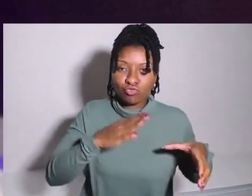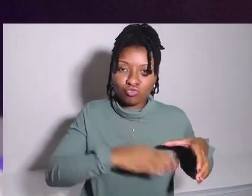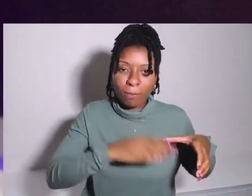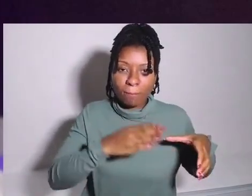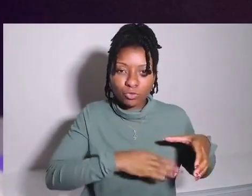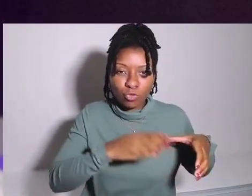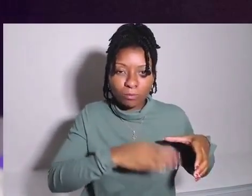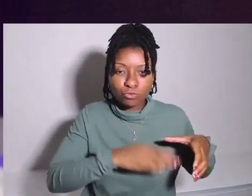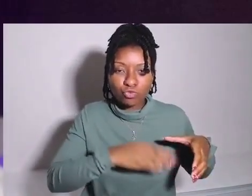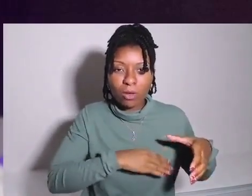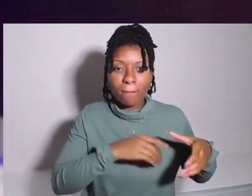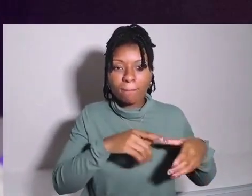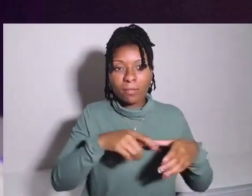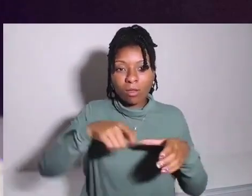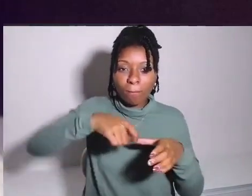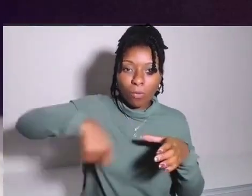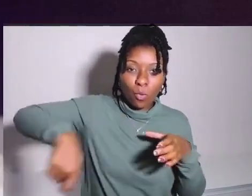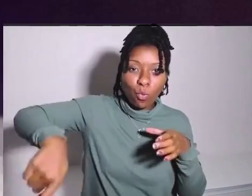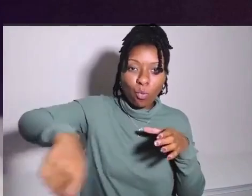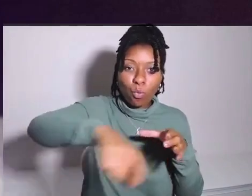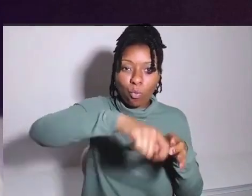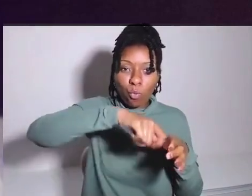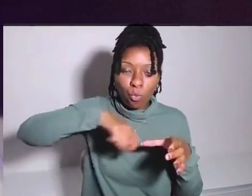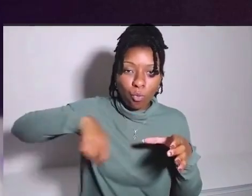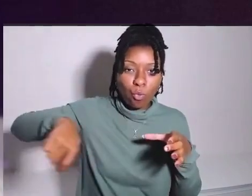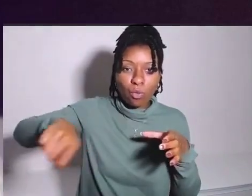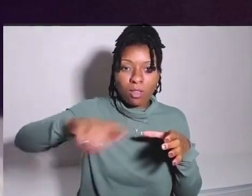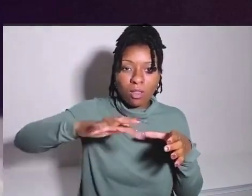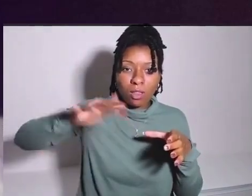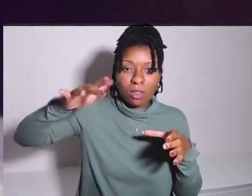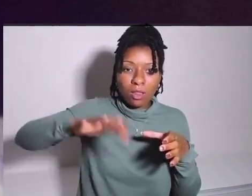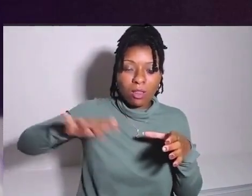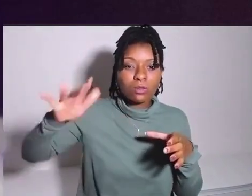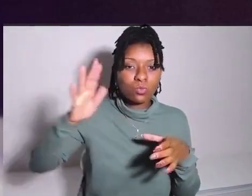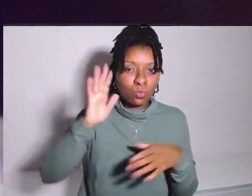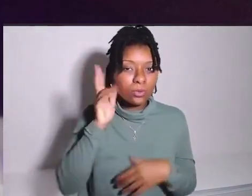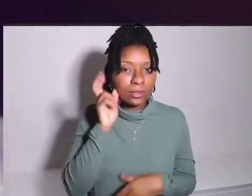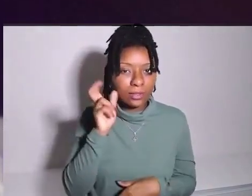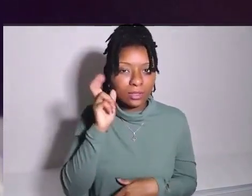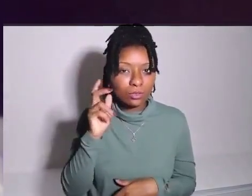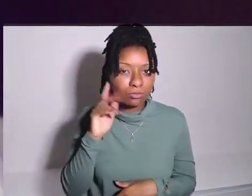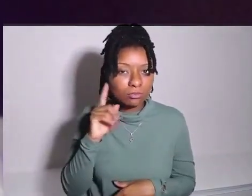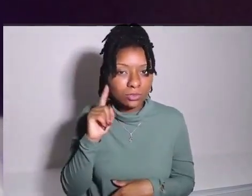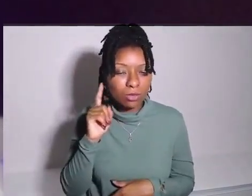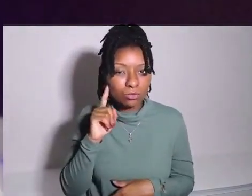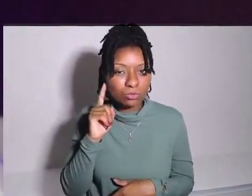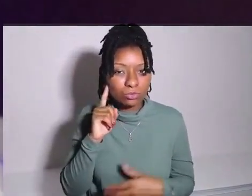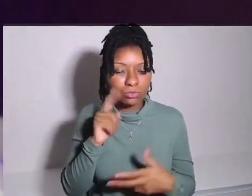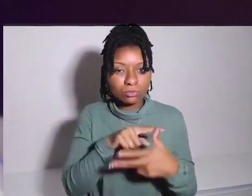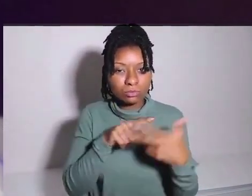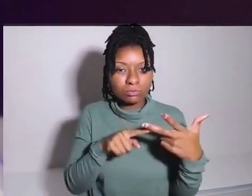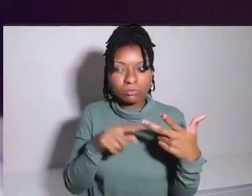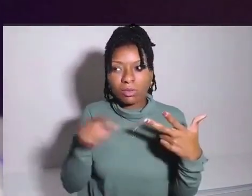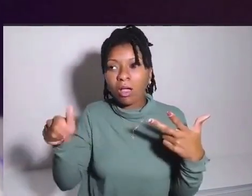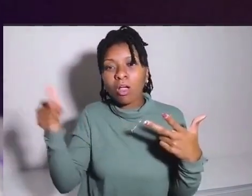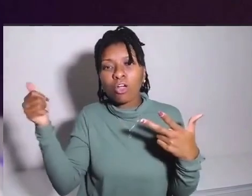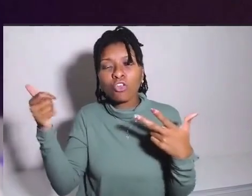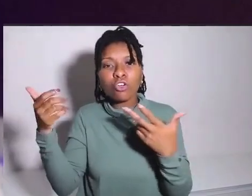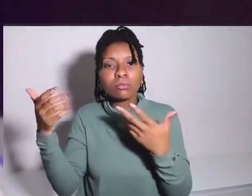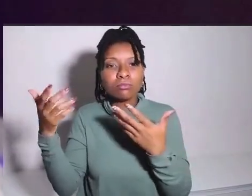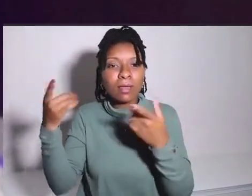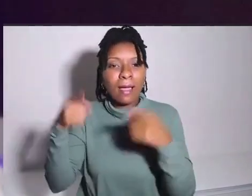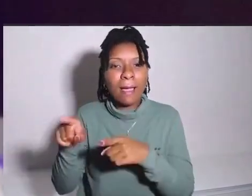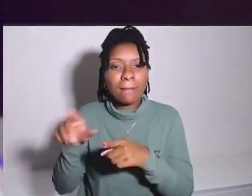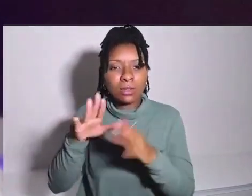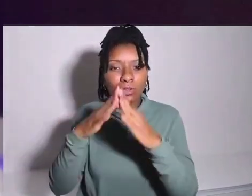of my bowl. But any other sounds that may be happening, lean into what you can hear. And your